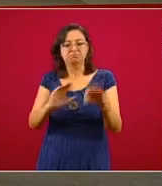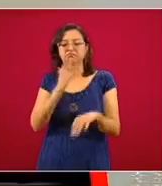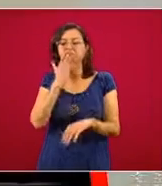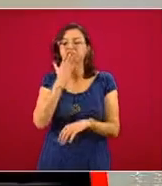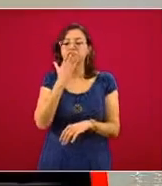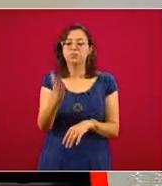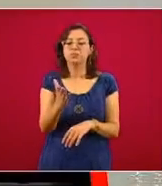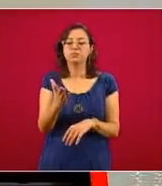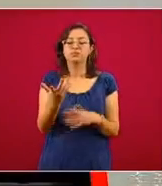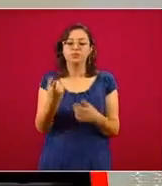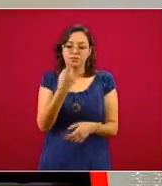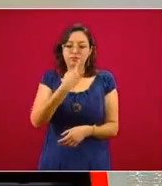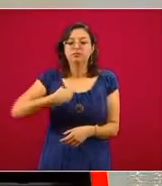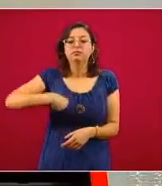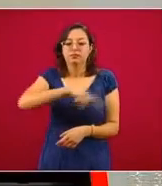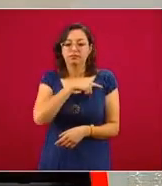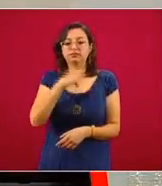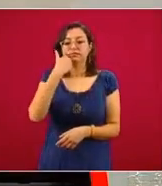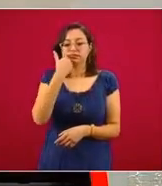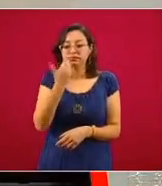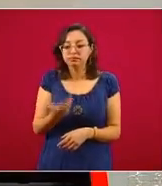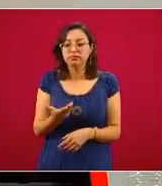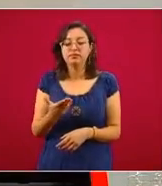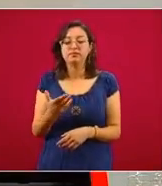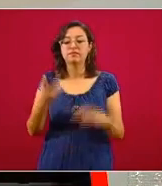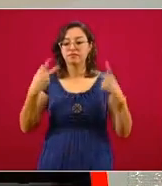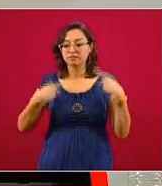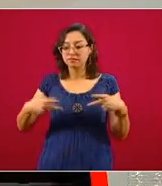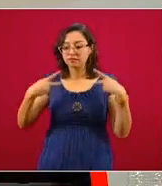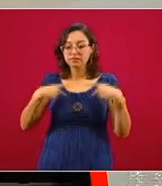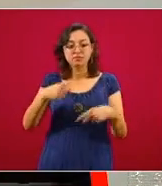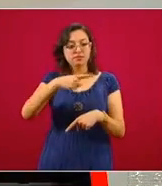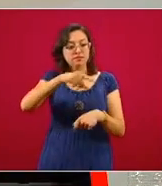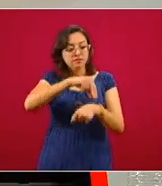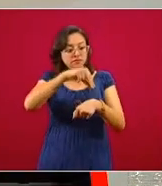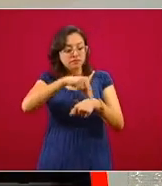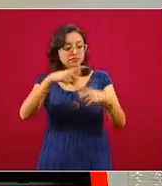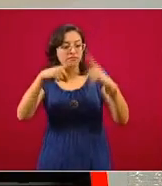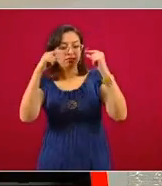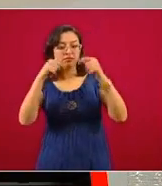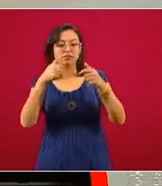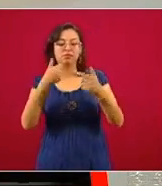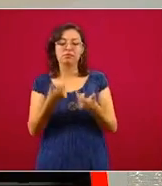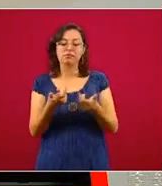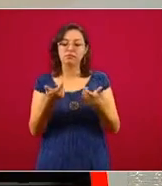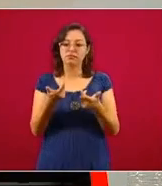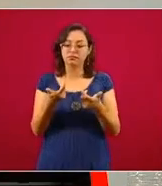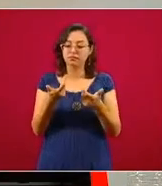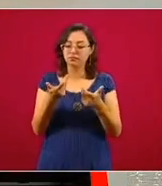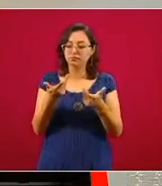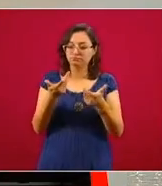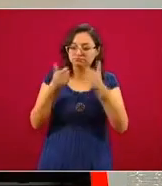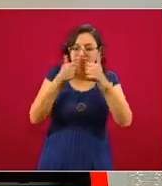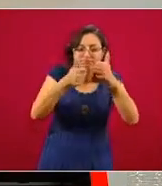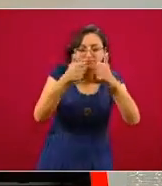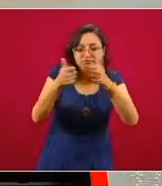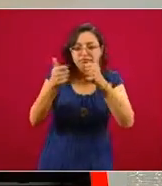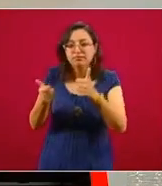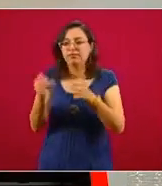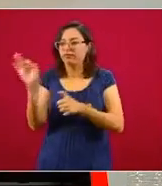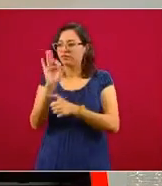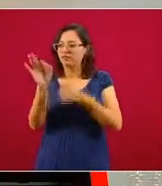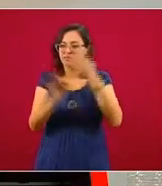put forth. We want to hear our health professionals. This is the most important thing for us. We don't want people to